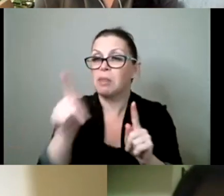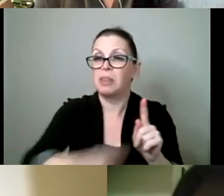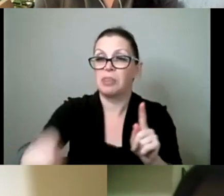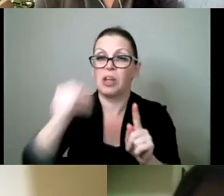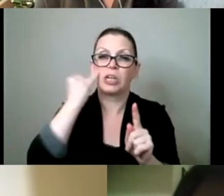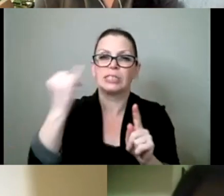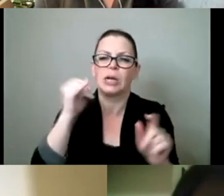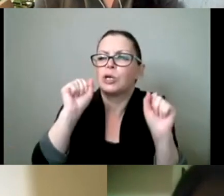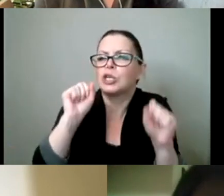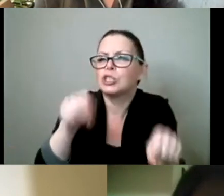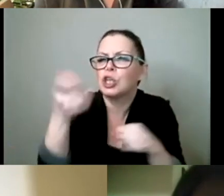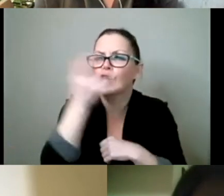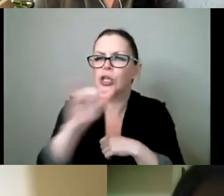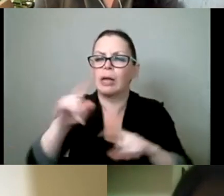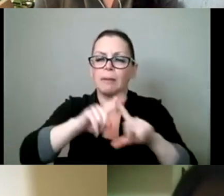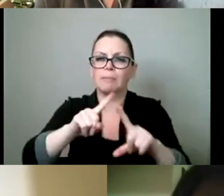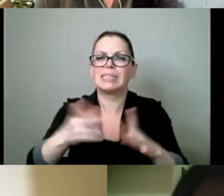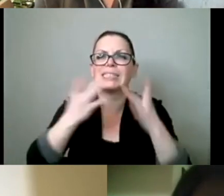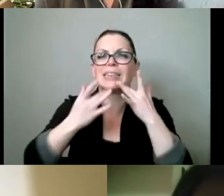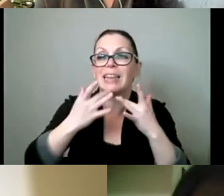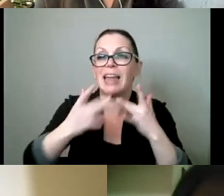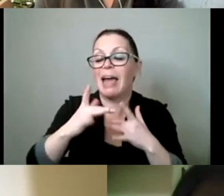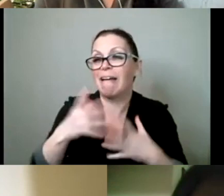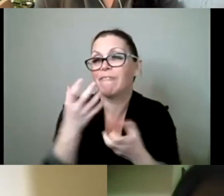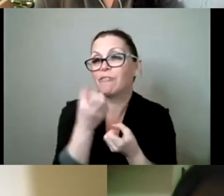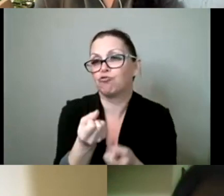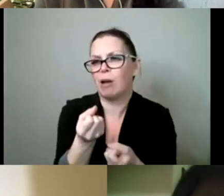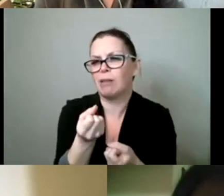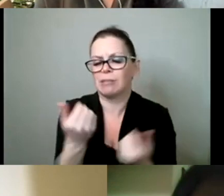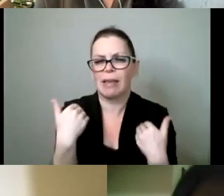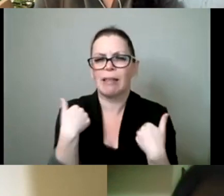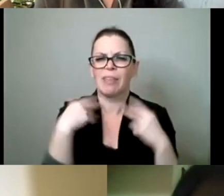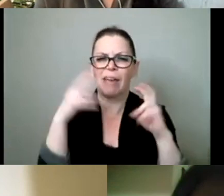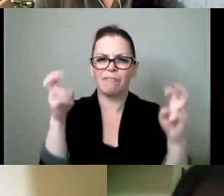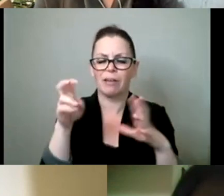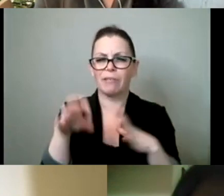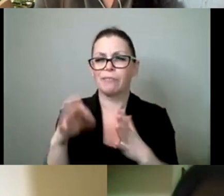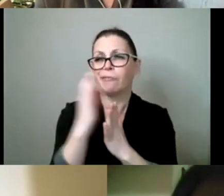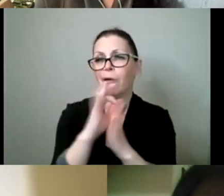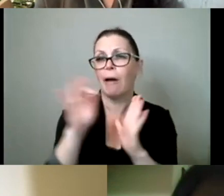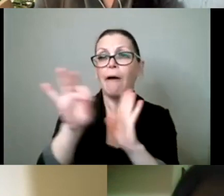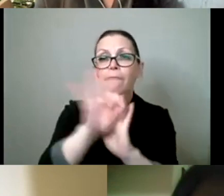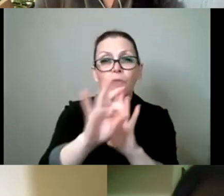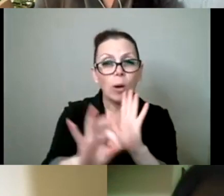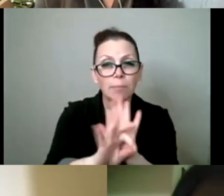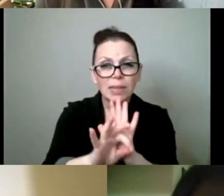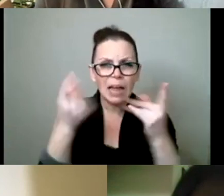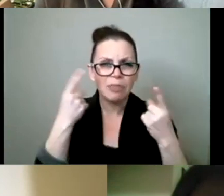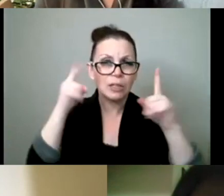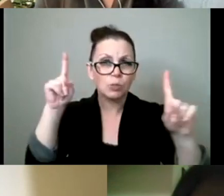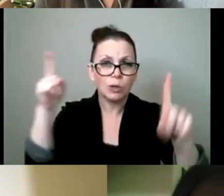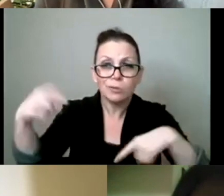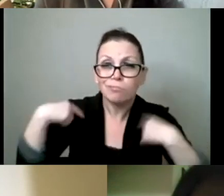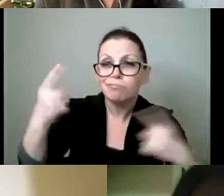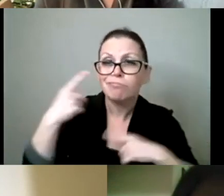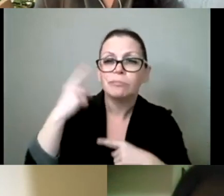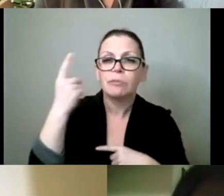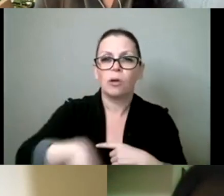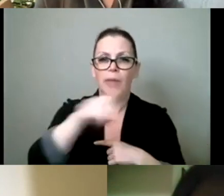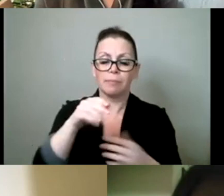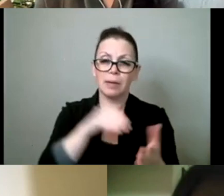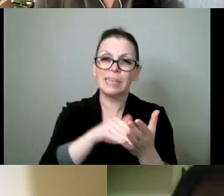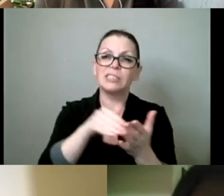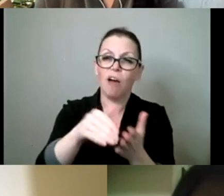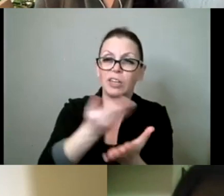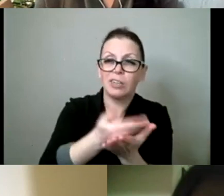hate to say it's a lack of trust, but it is that they have a formula that they know has quote unquote worked mm-hmm. for them and is often somewhat